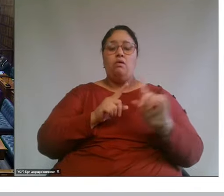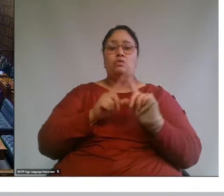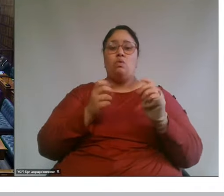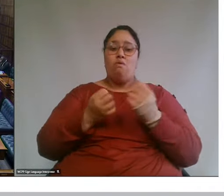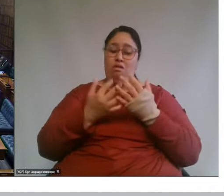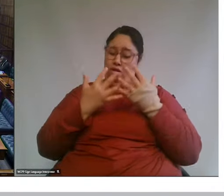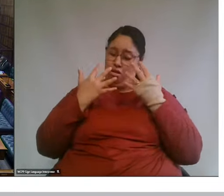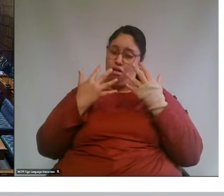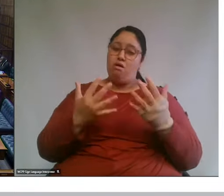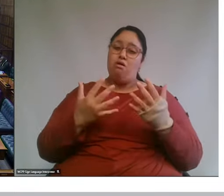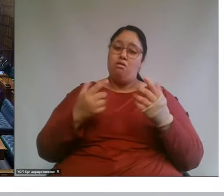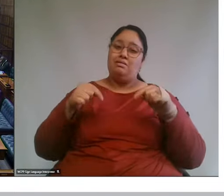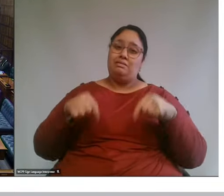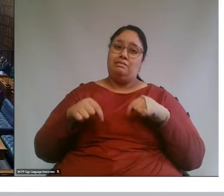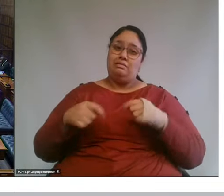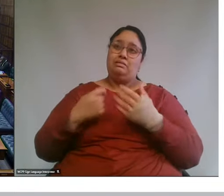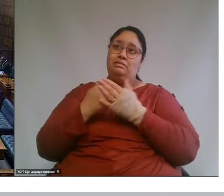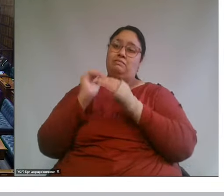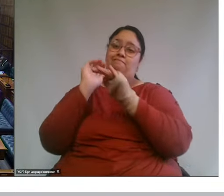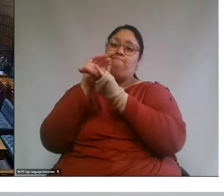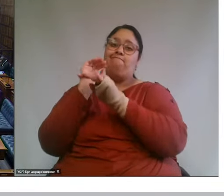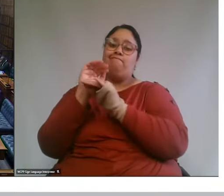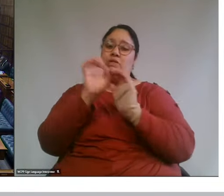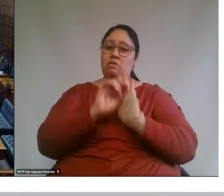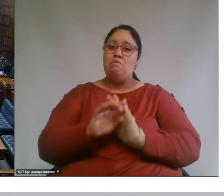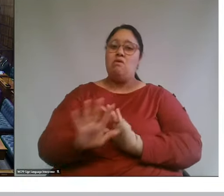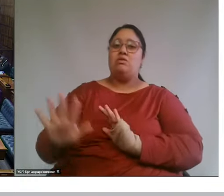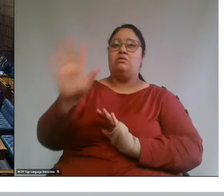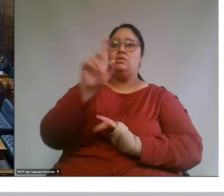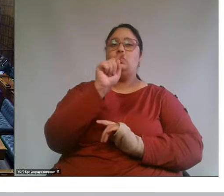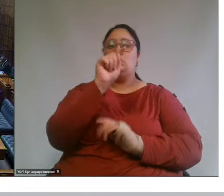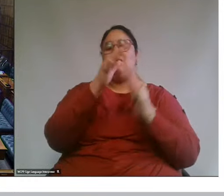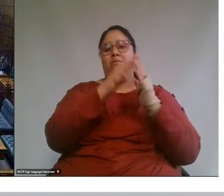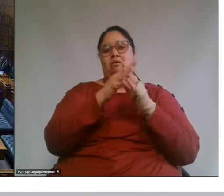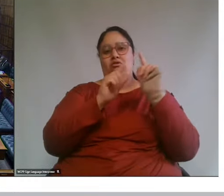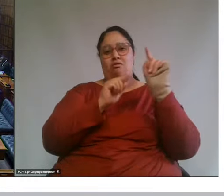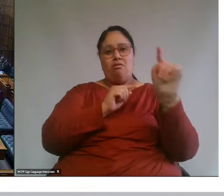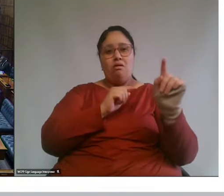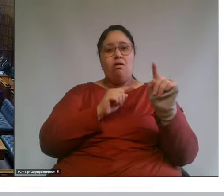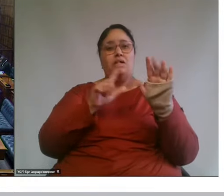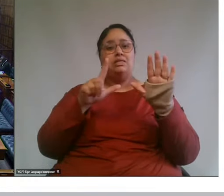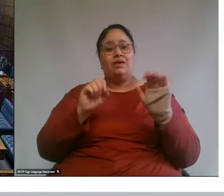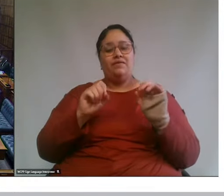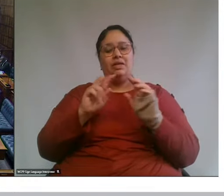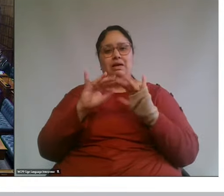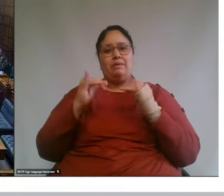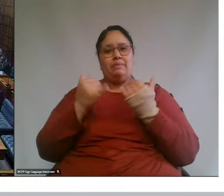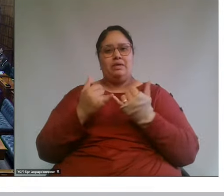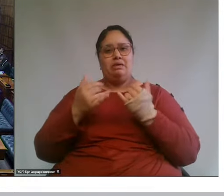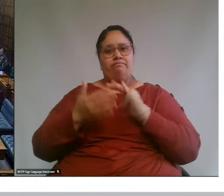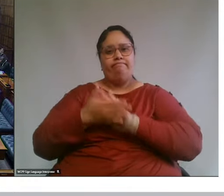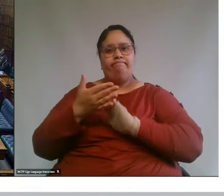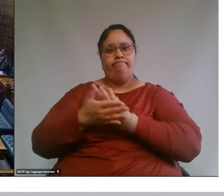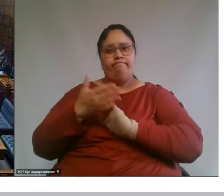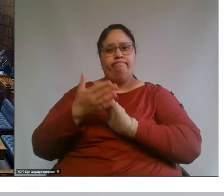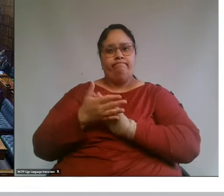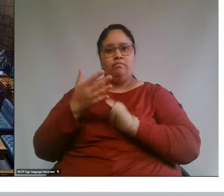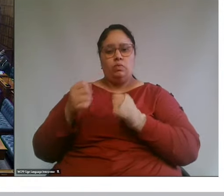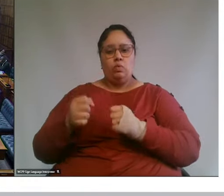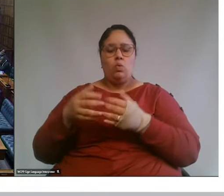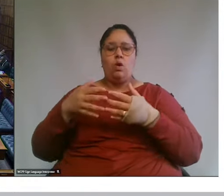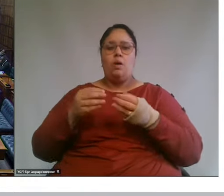big um you know export Market to the us we've got about 70 companies that operate in the Marine